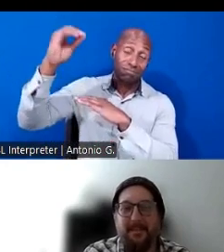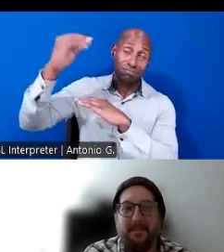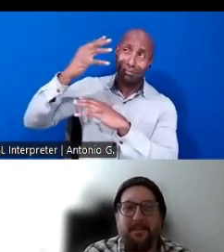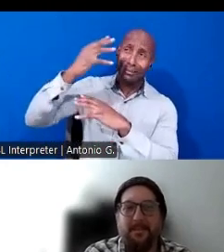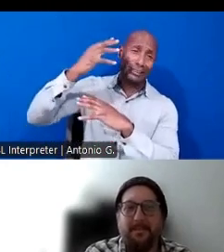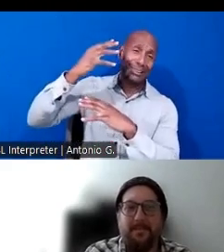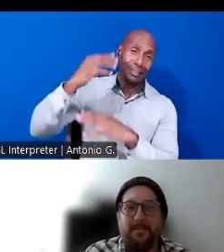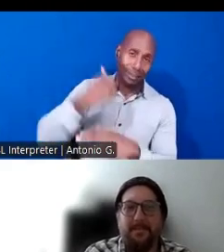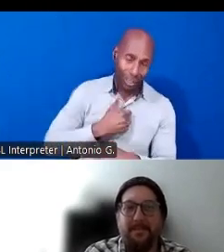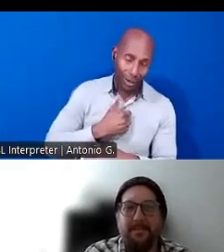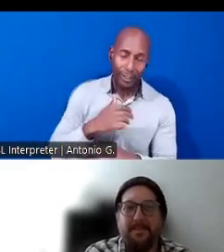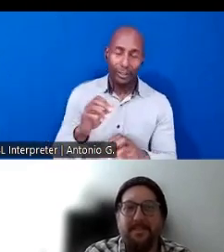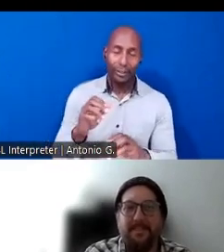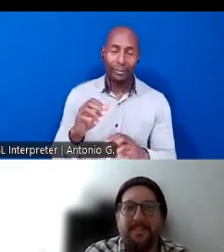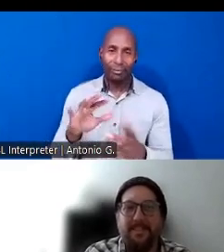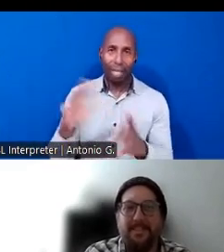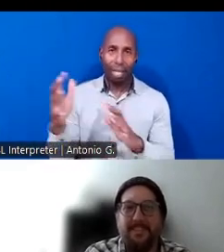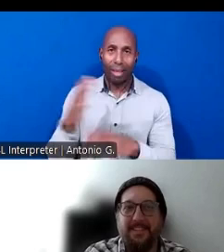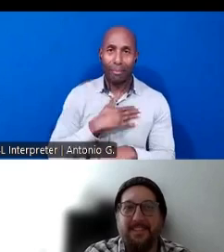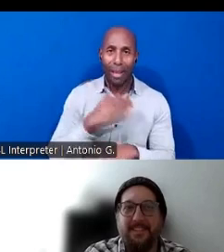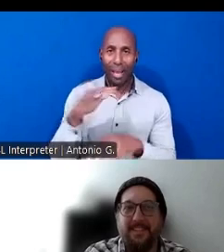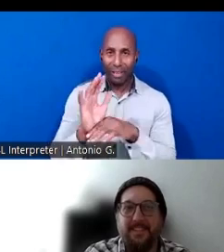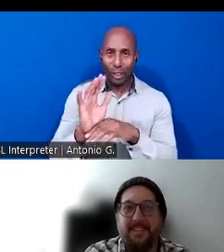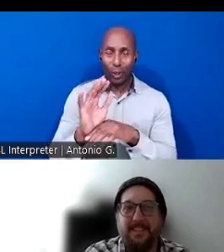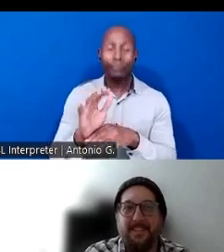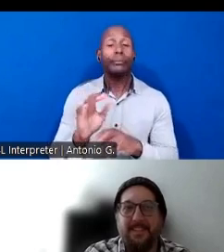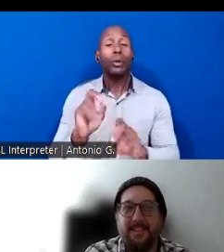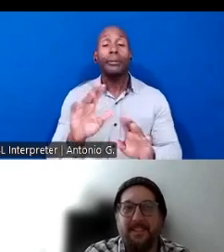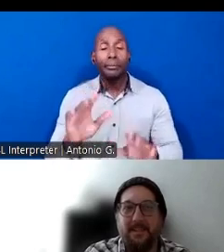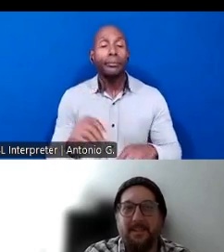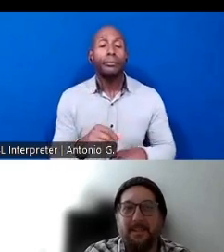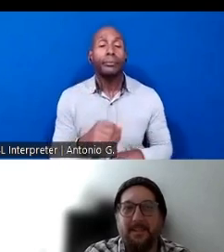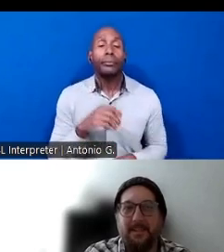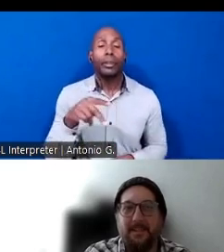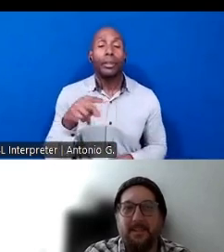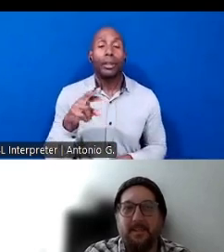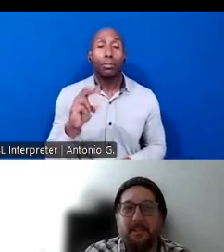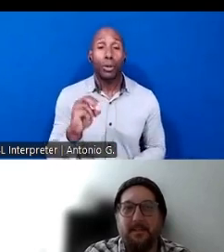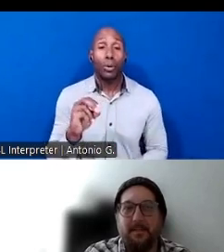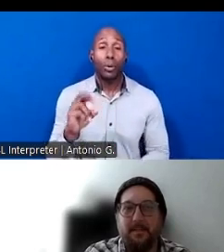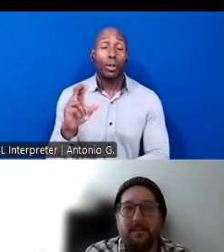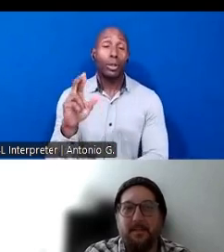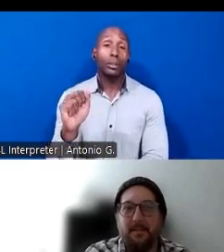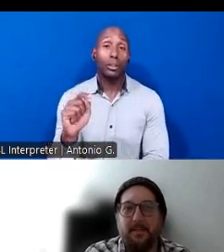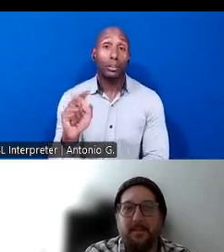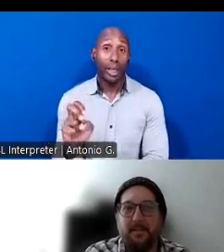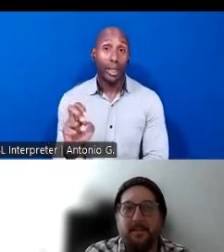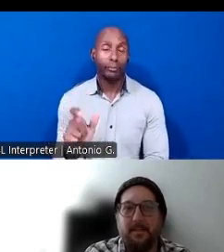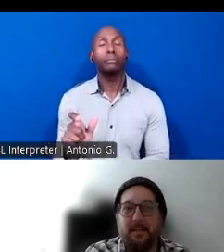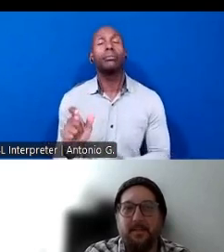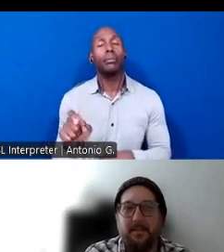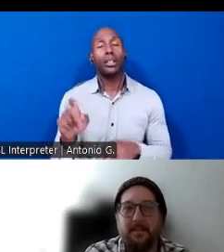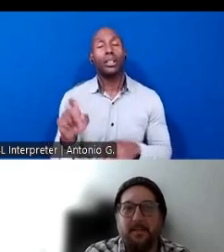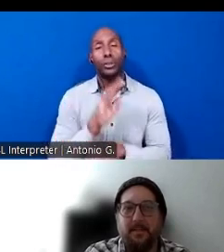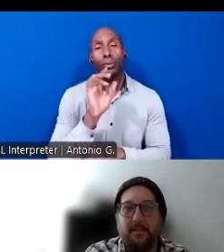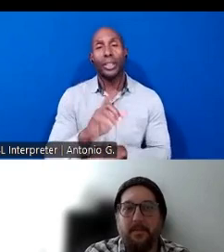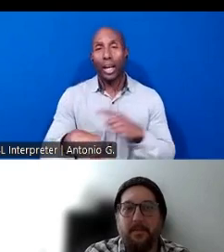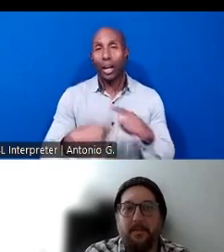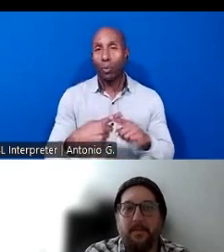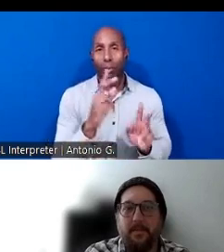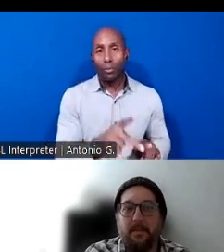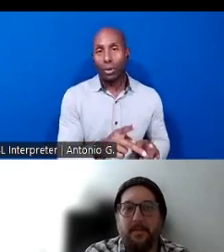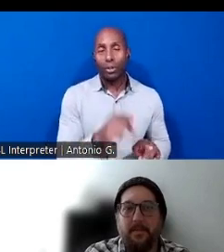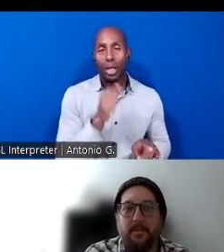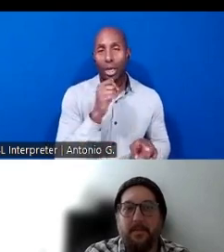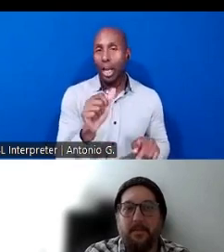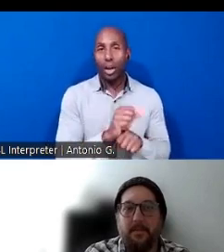So prorating is necessary when somebody has not worked full-time during